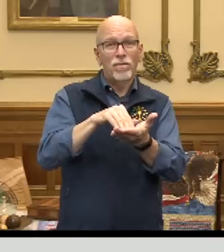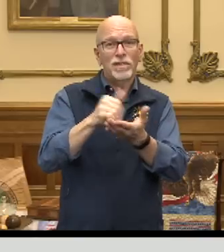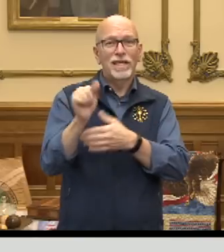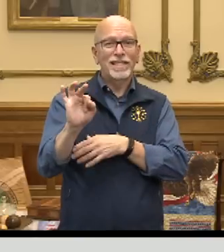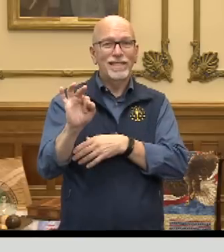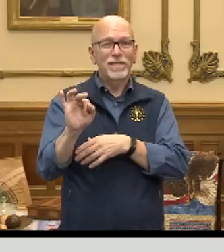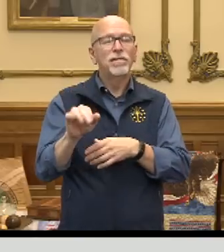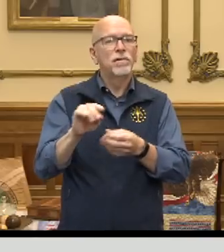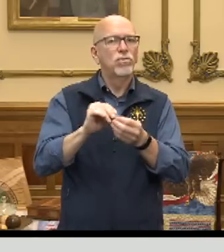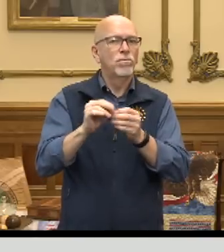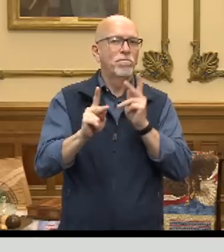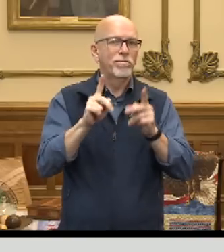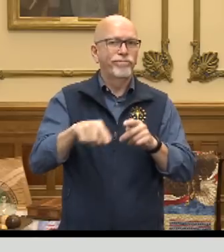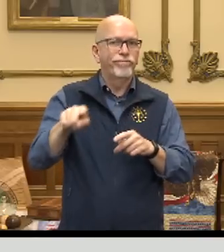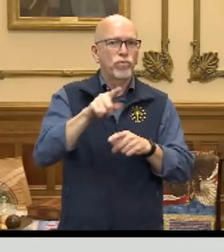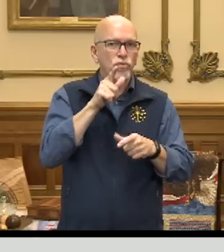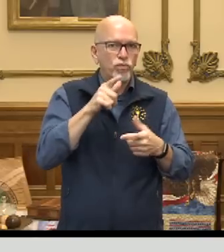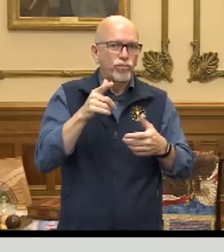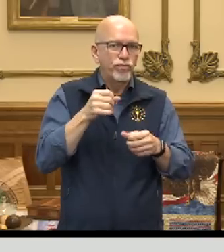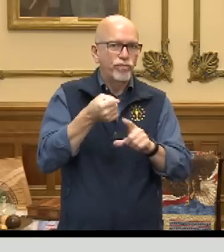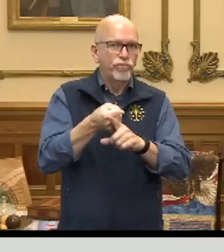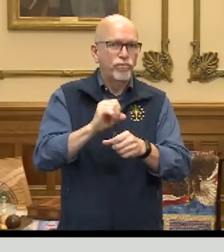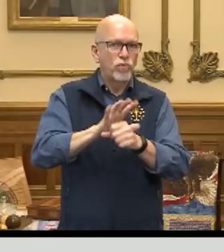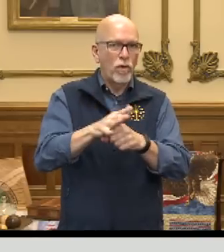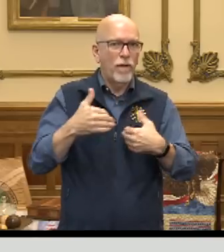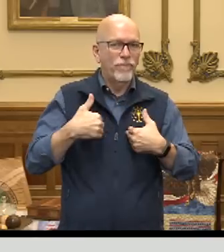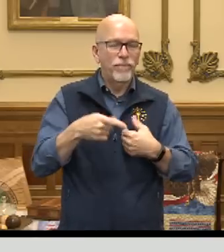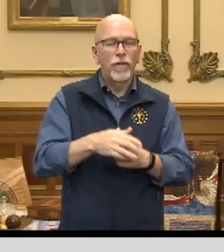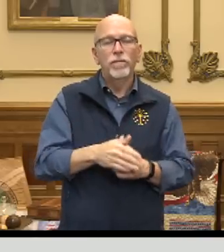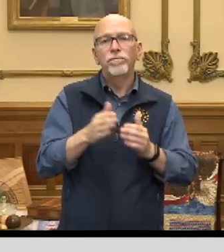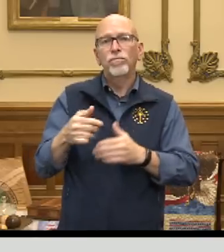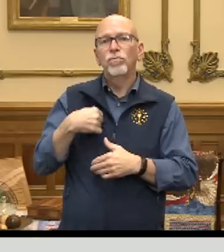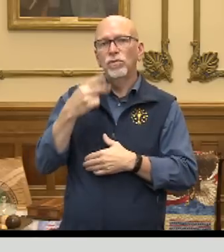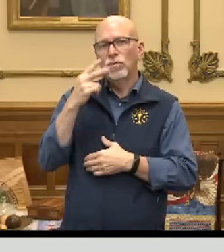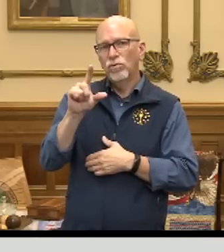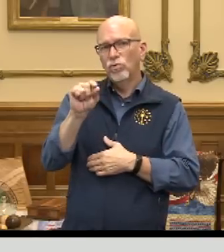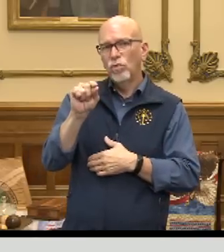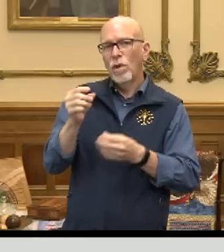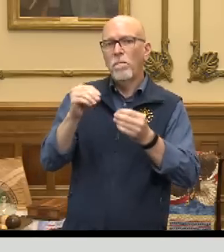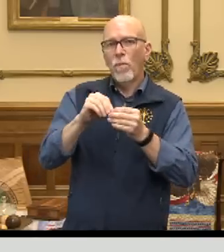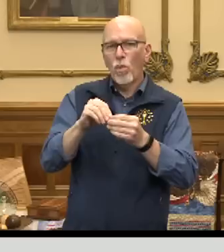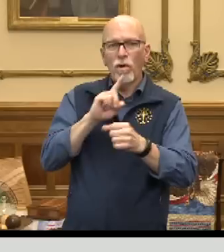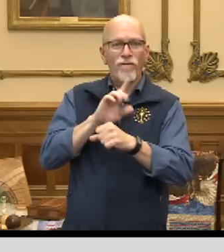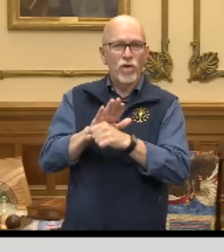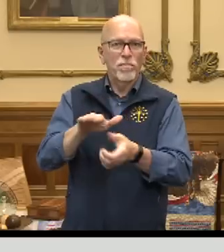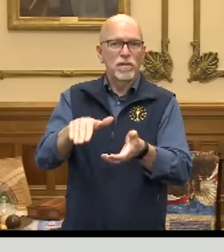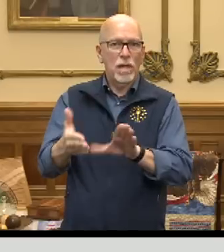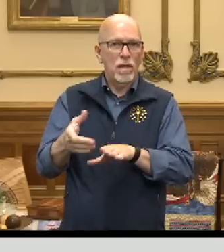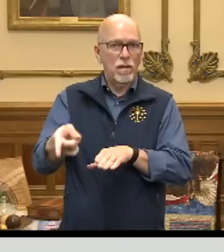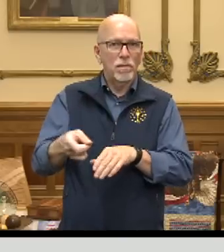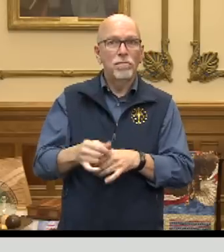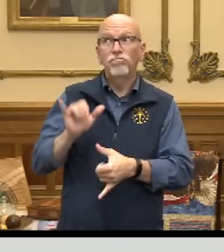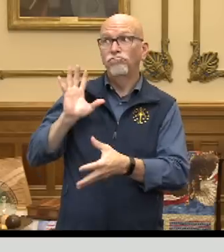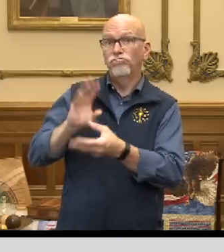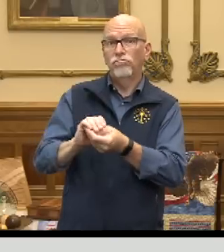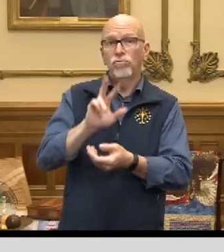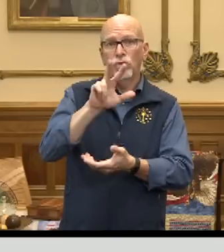120,019, the number of Hoosiers known to have had COVID. We also saw 20 additional confirmed deaths. To